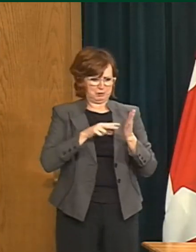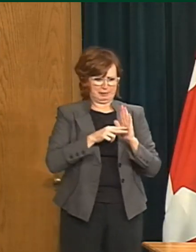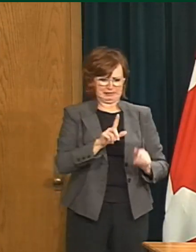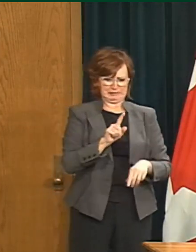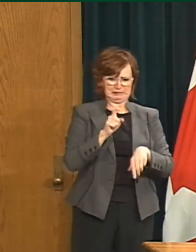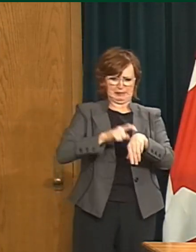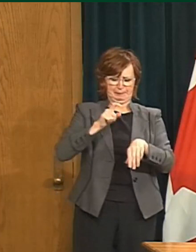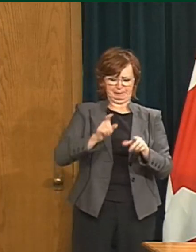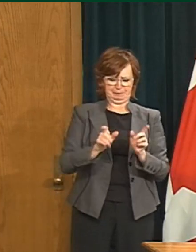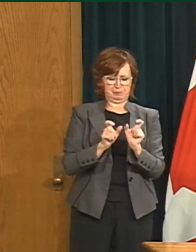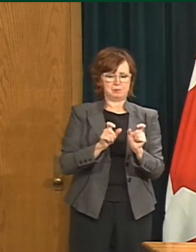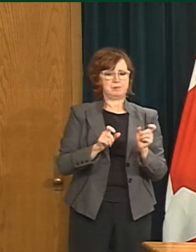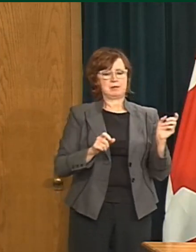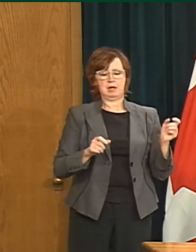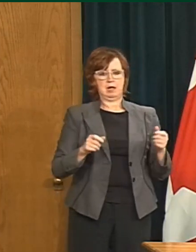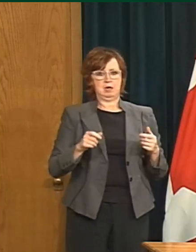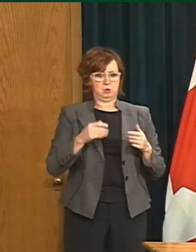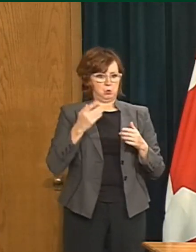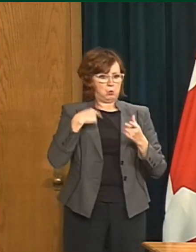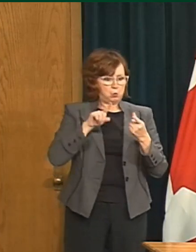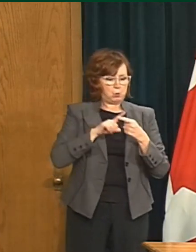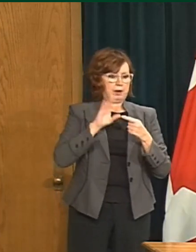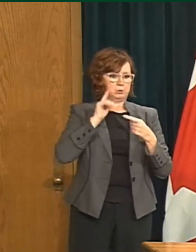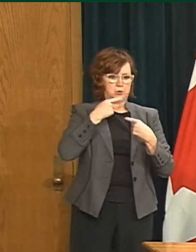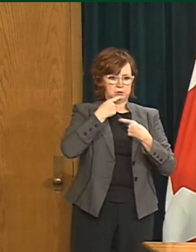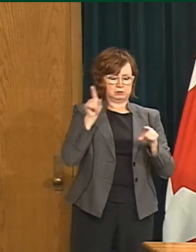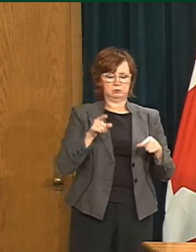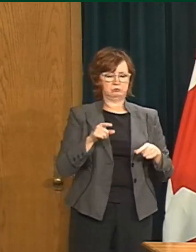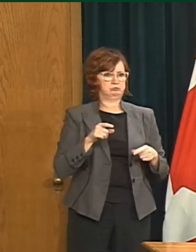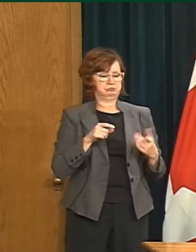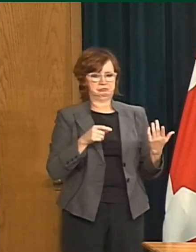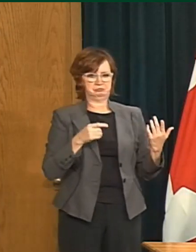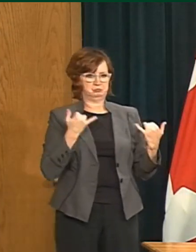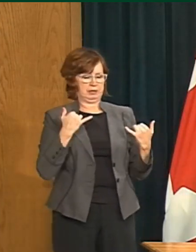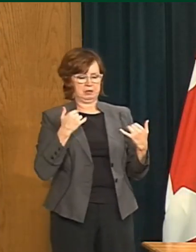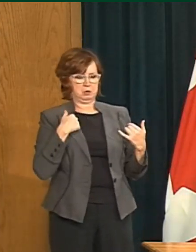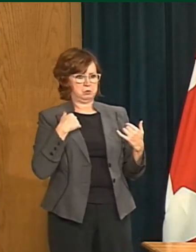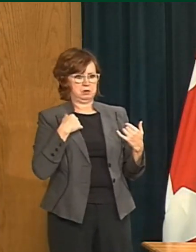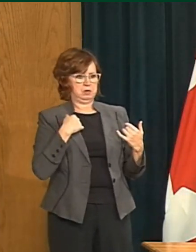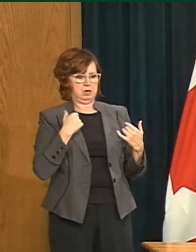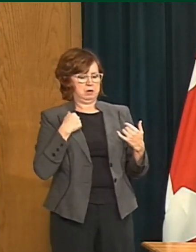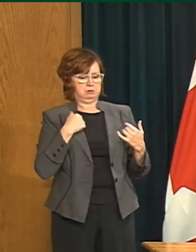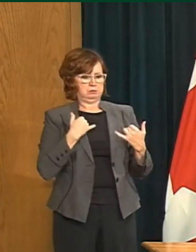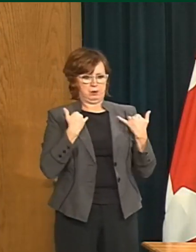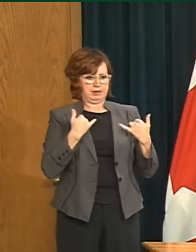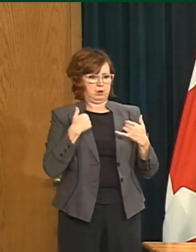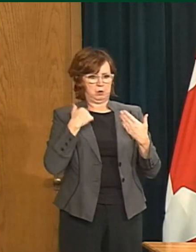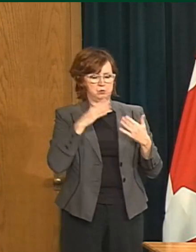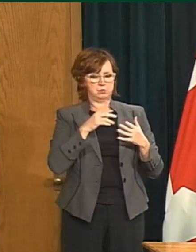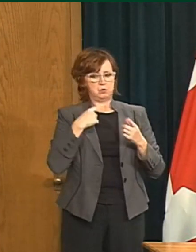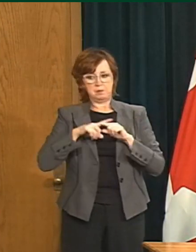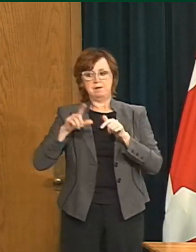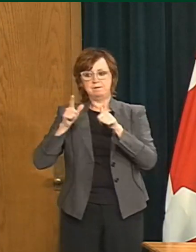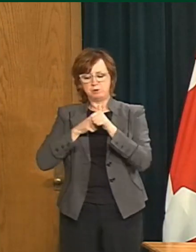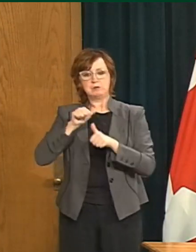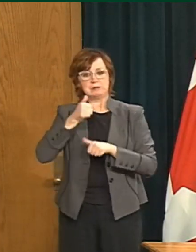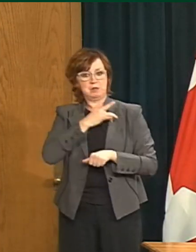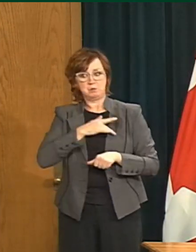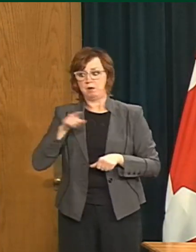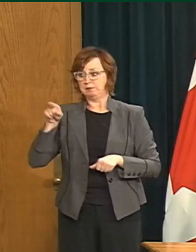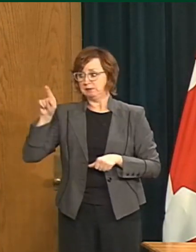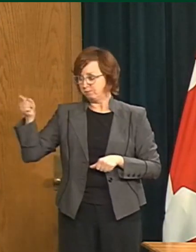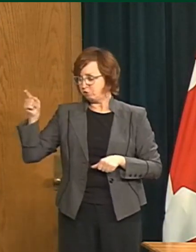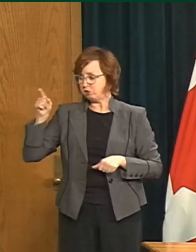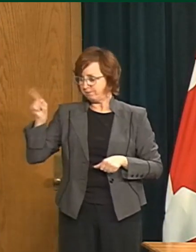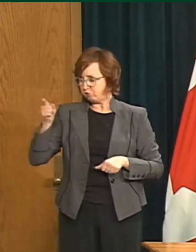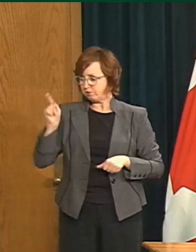sometime, my estimation would be sometime after a number of other provinces in Canada. Dr. Shahab? So I